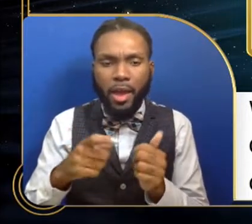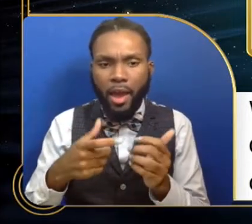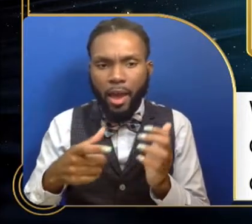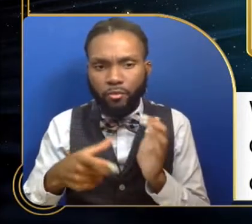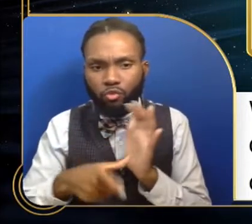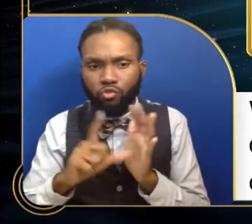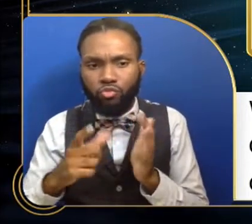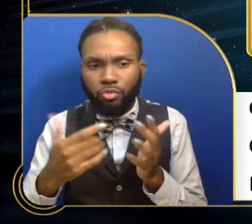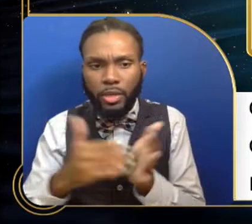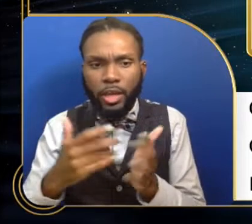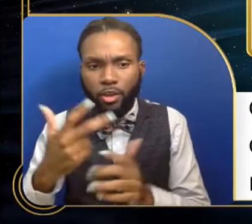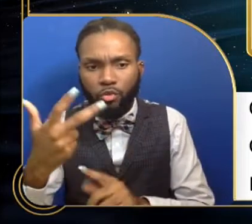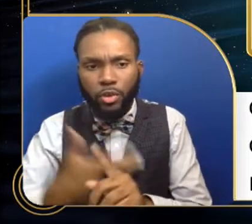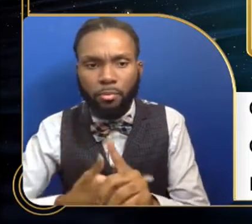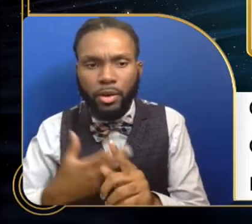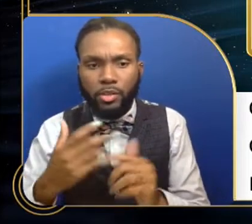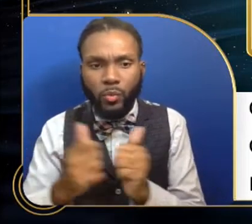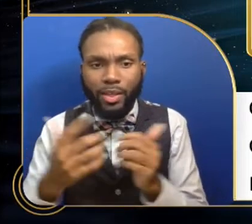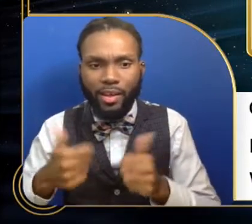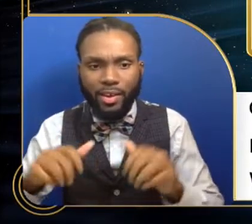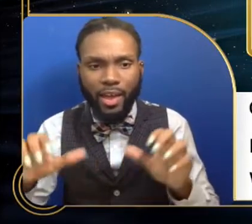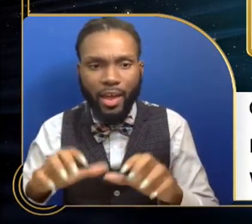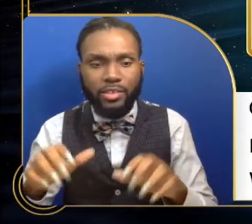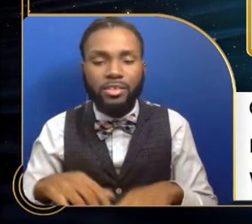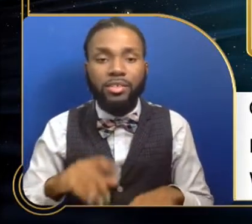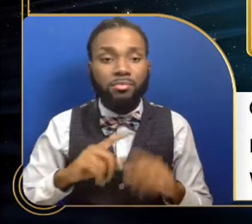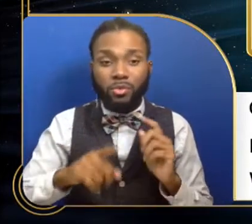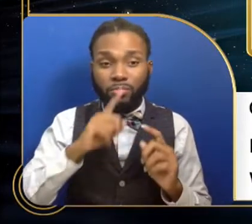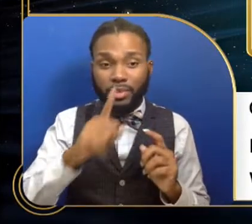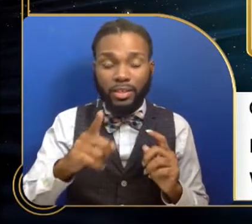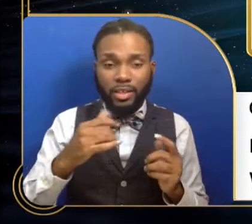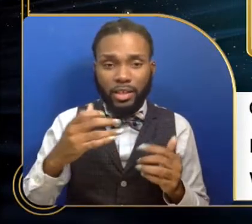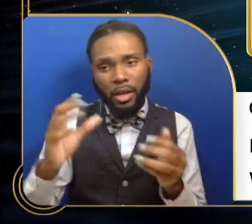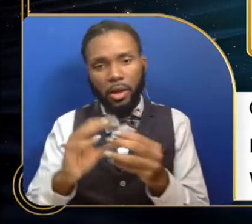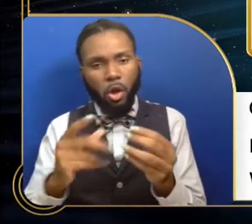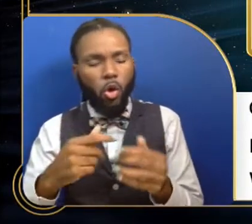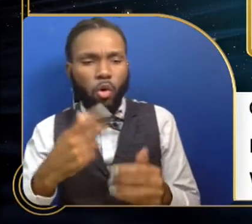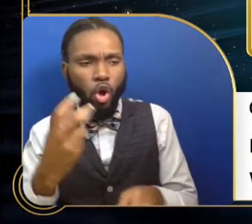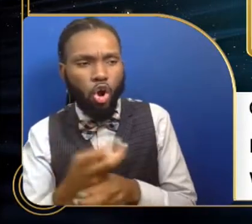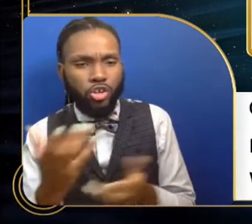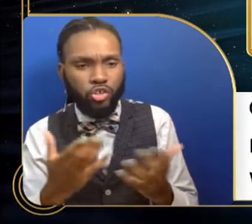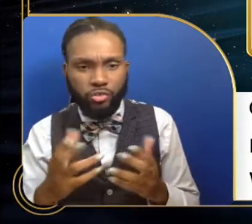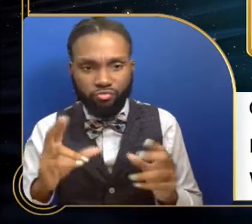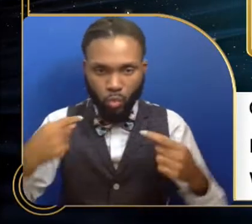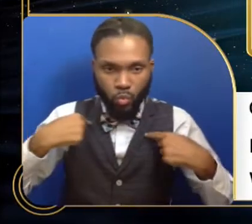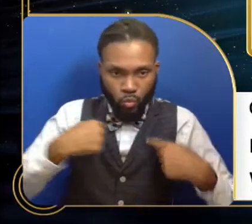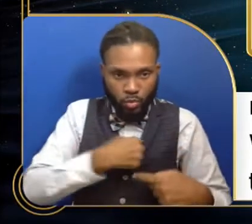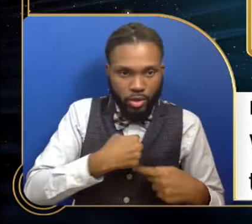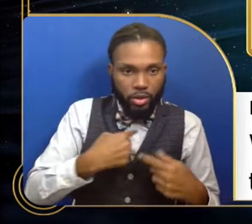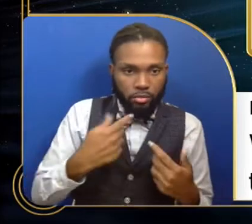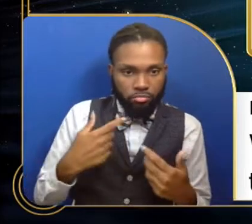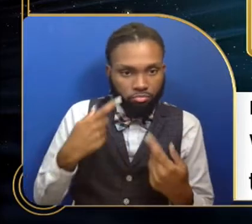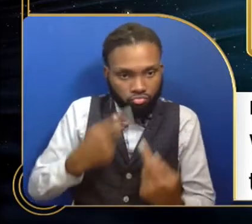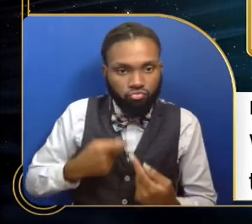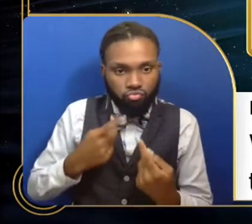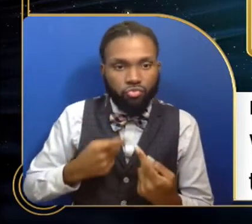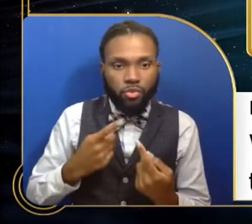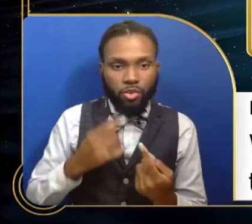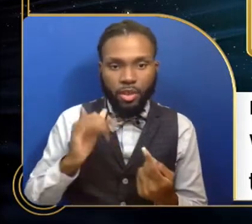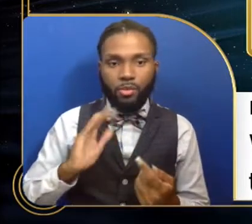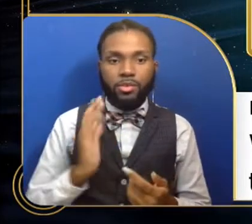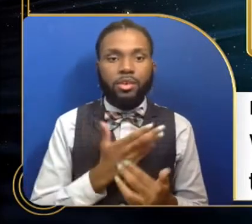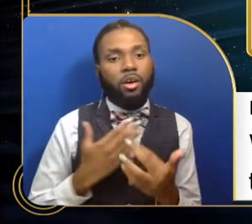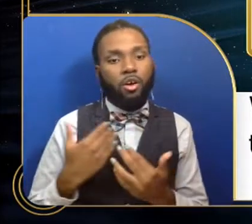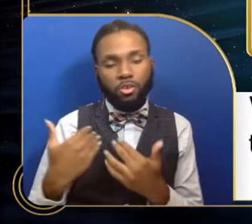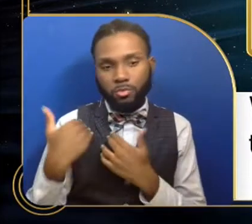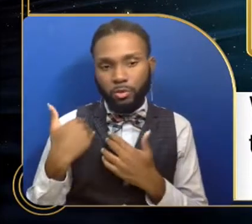system. We would say they're hard to serve. It is we who were having the hard time doing it. It was our responsibility. Long story short, I became